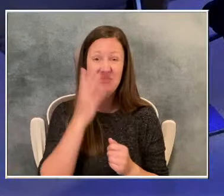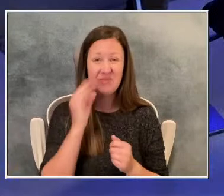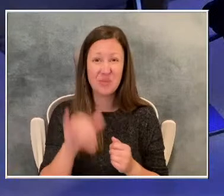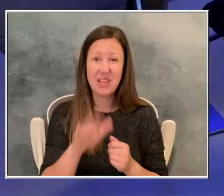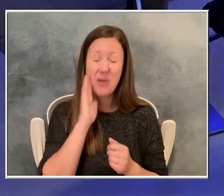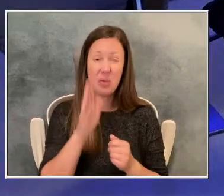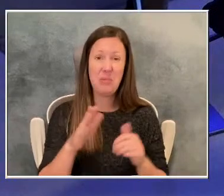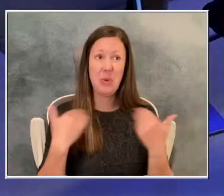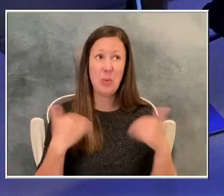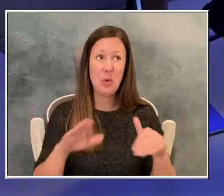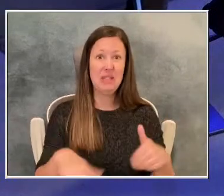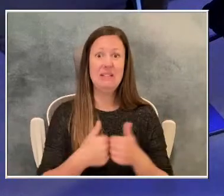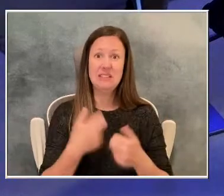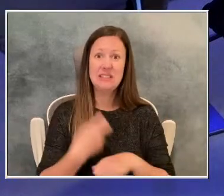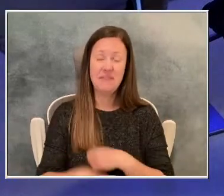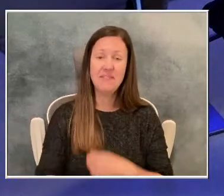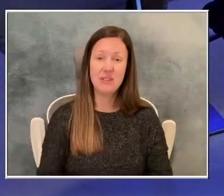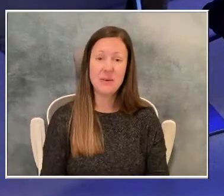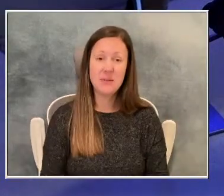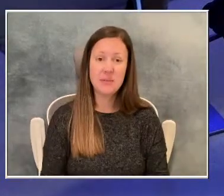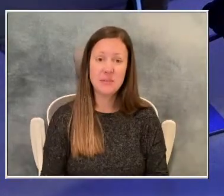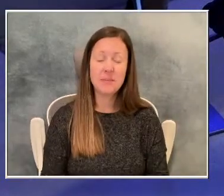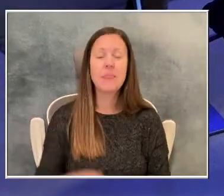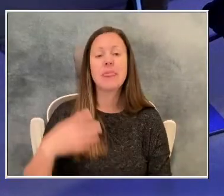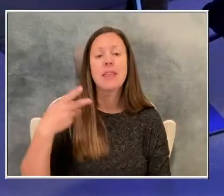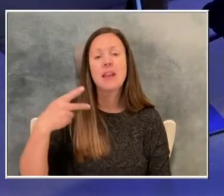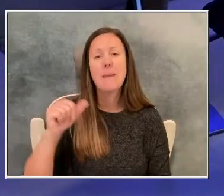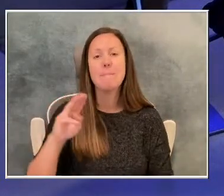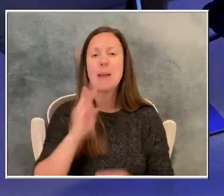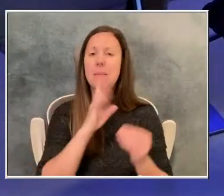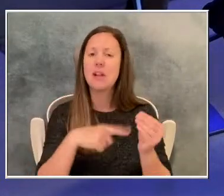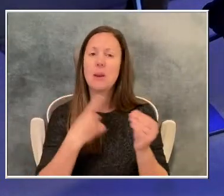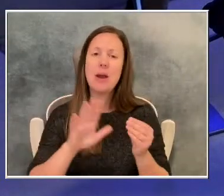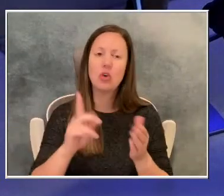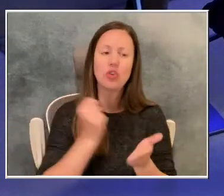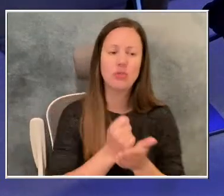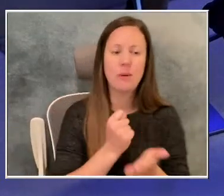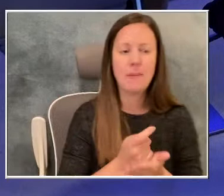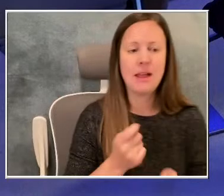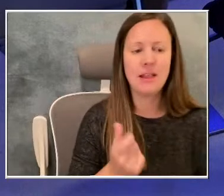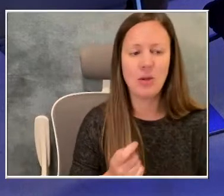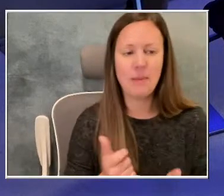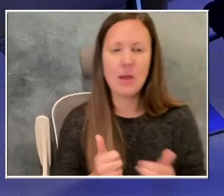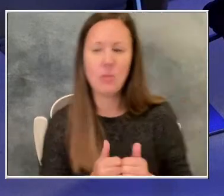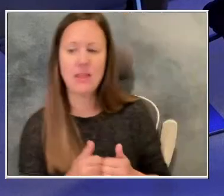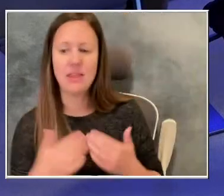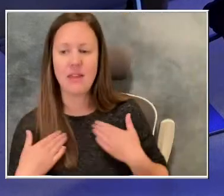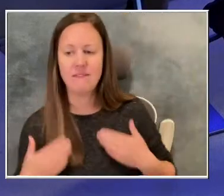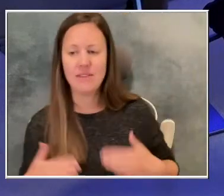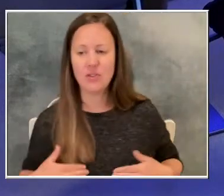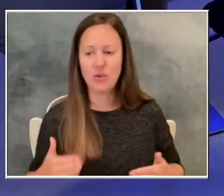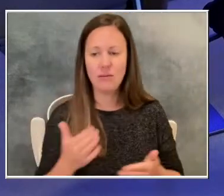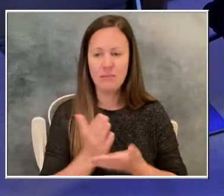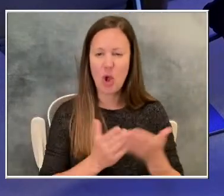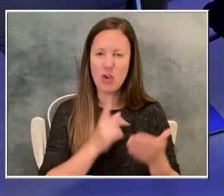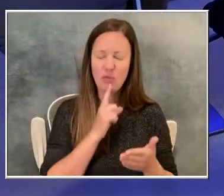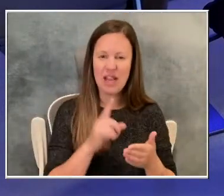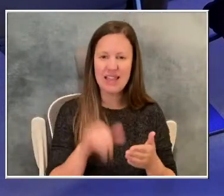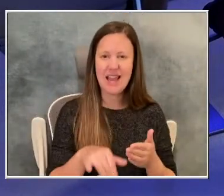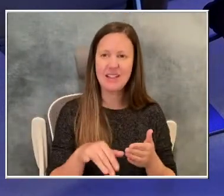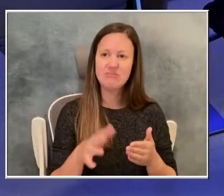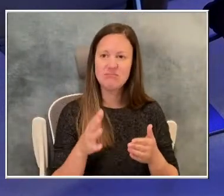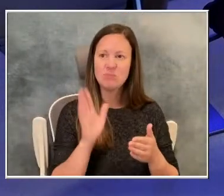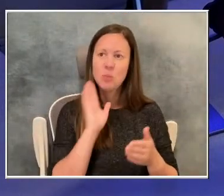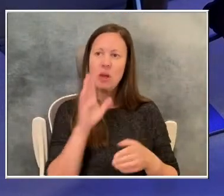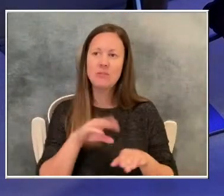So, Pam's talked a little bit about her treatment, and getting through the physical treatment then helps. It's kind of a trickle-down effect, helps with the mental standpoint. So, are